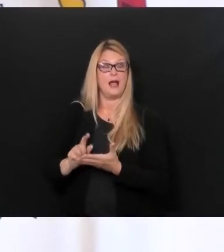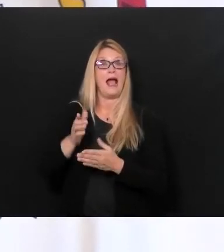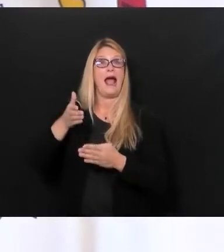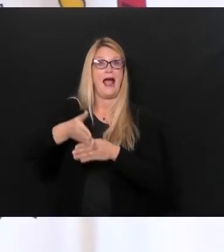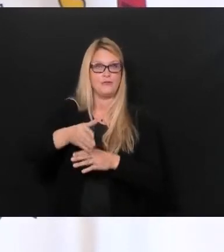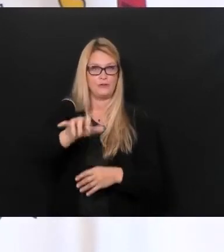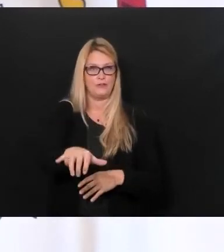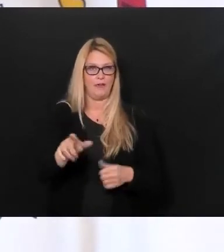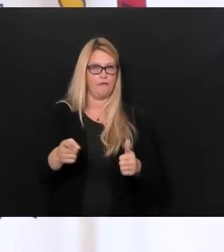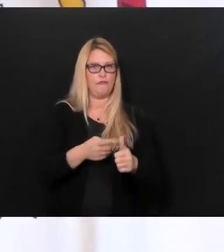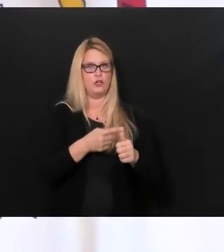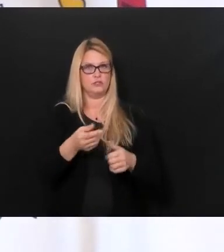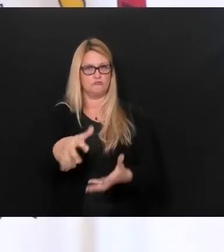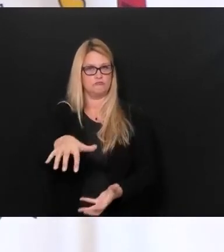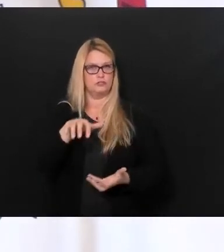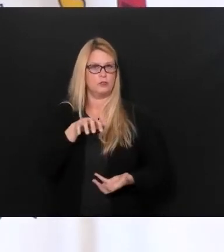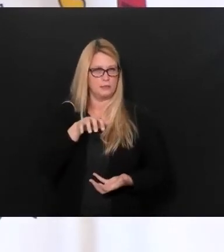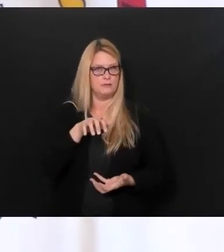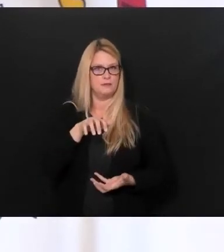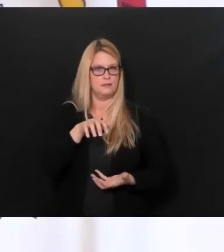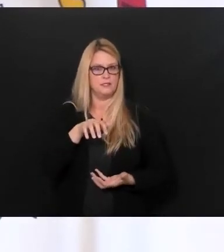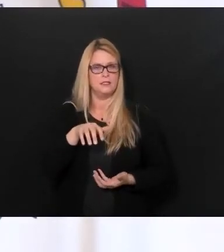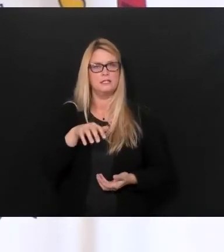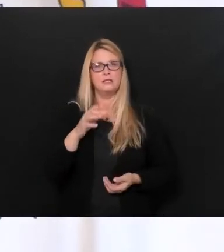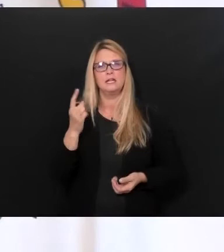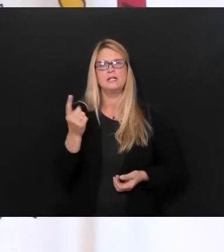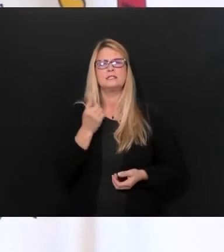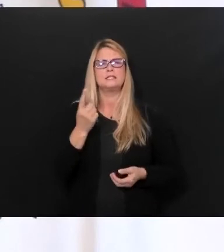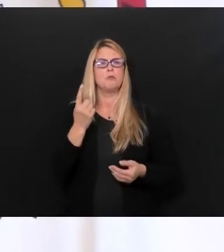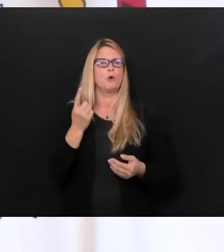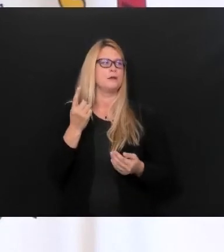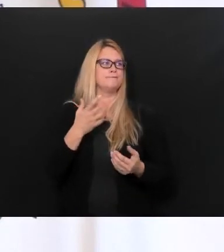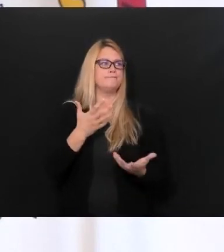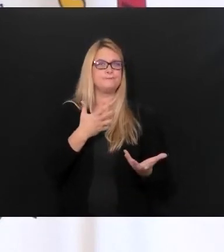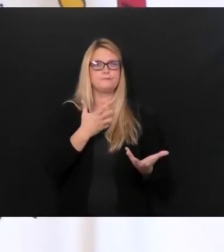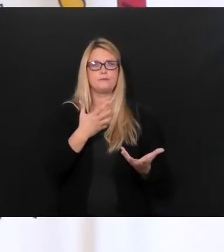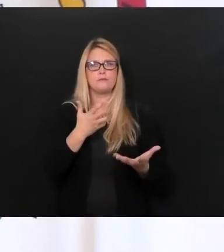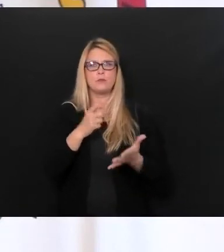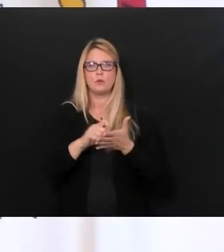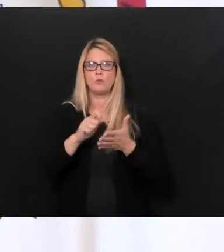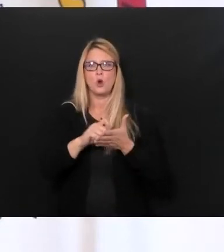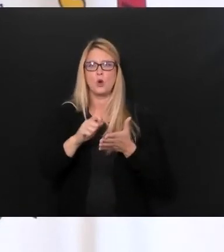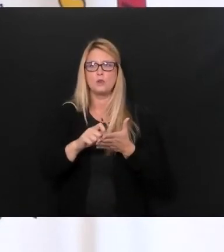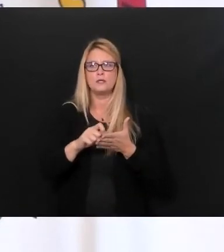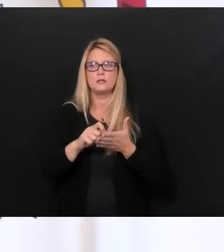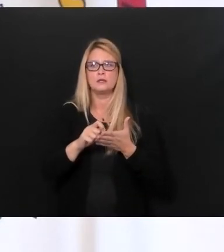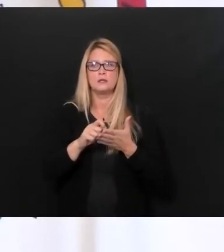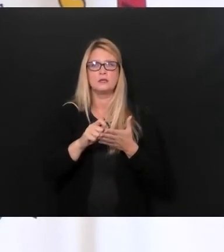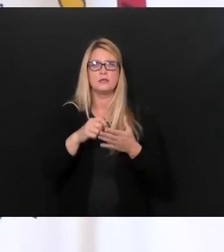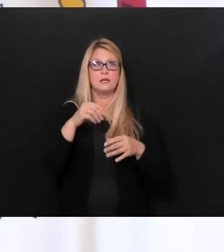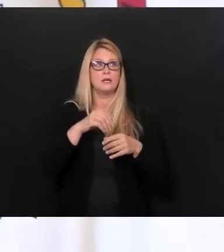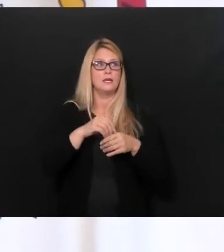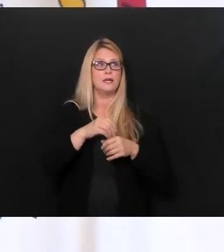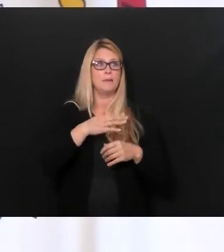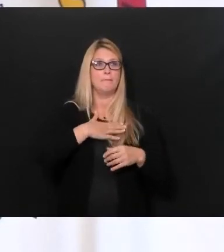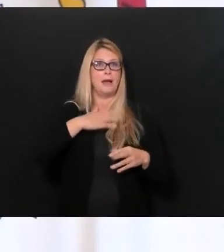was someone that wrote or said something, you know, about my comment about in my hope, and, you know,